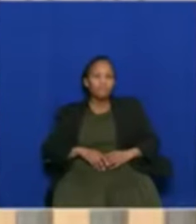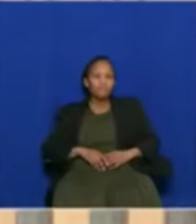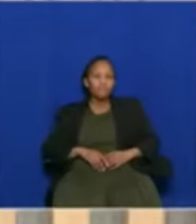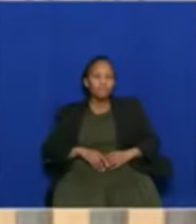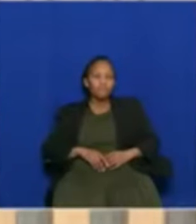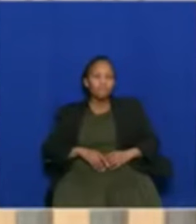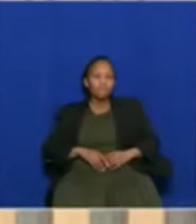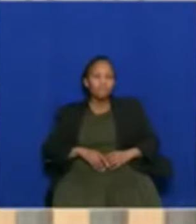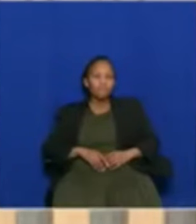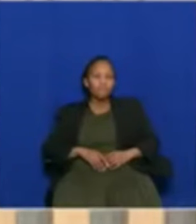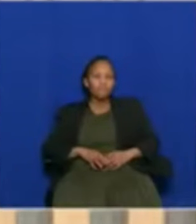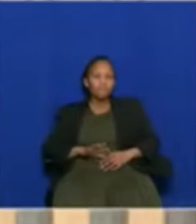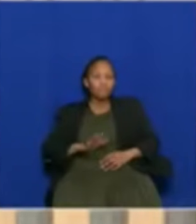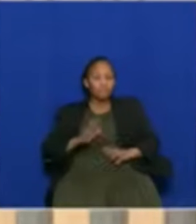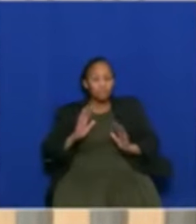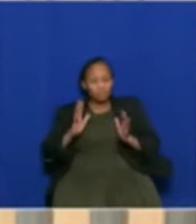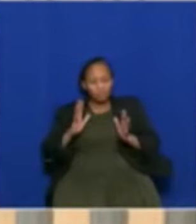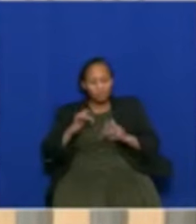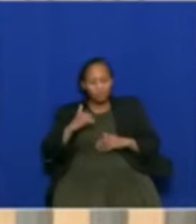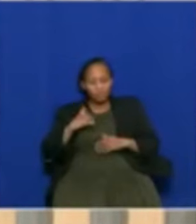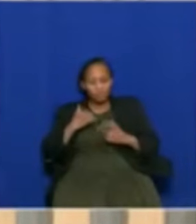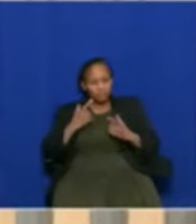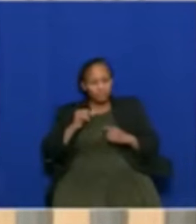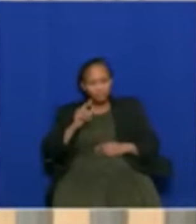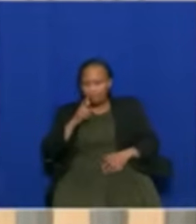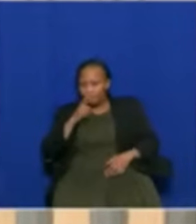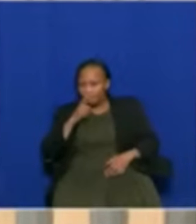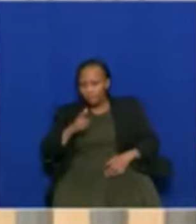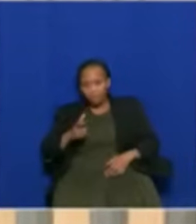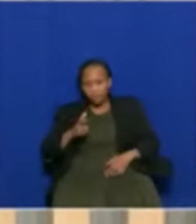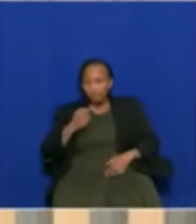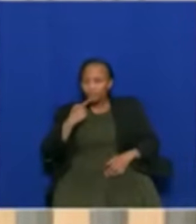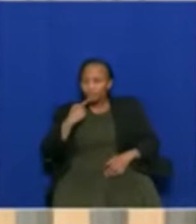you that we are now at